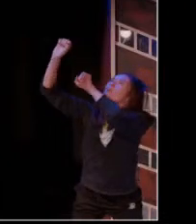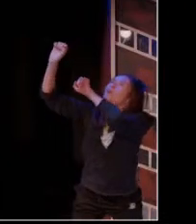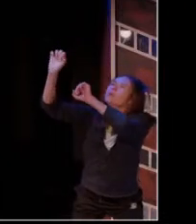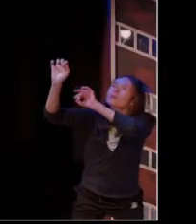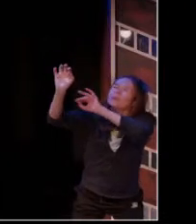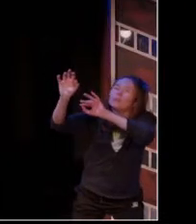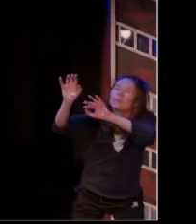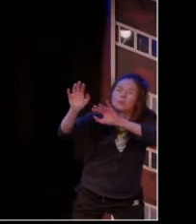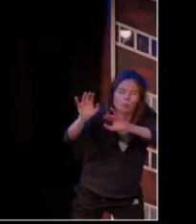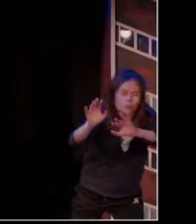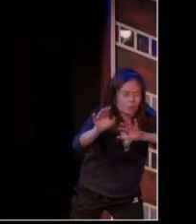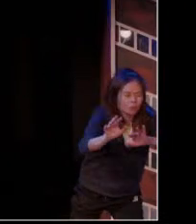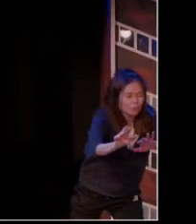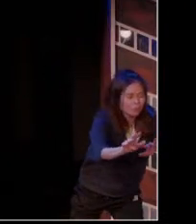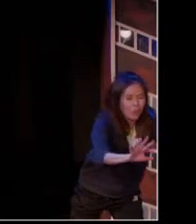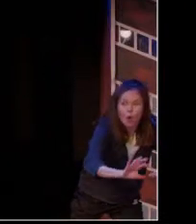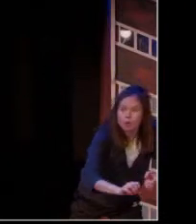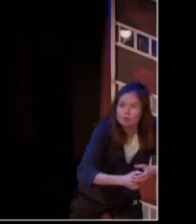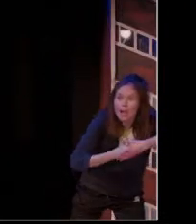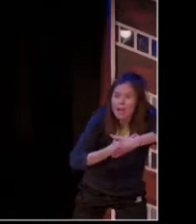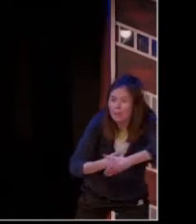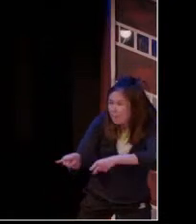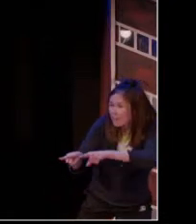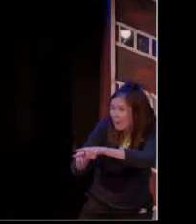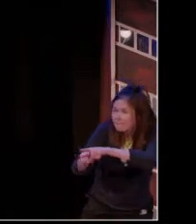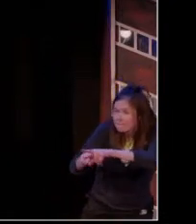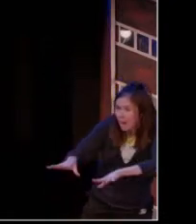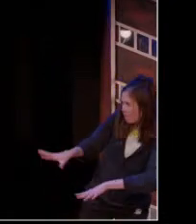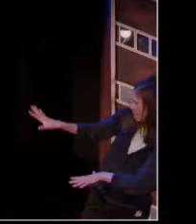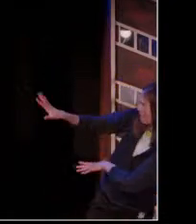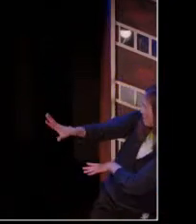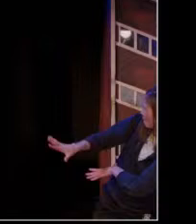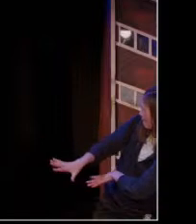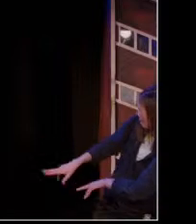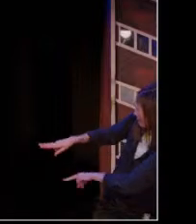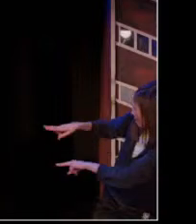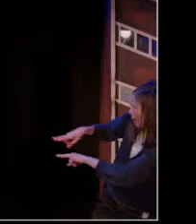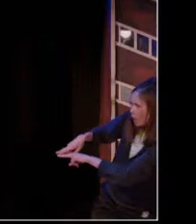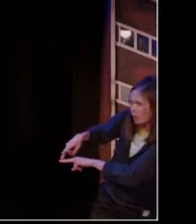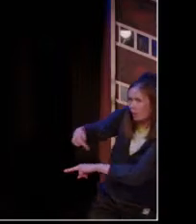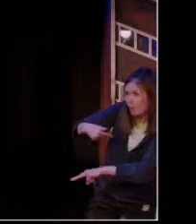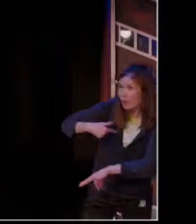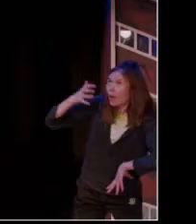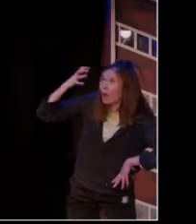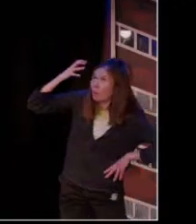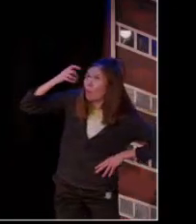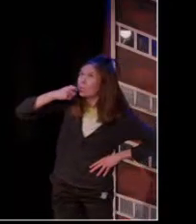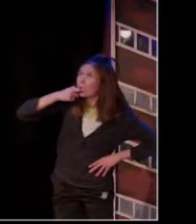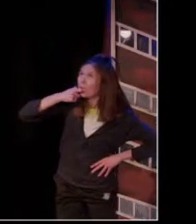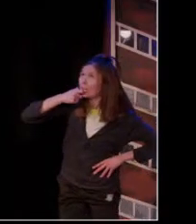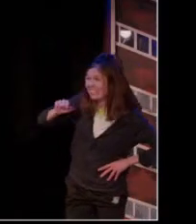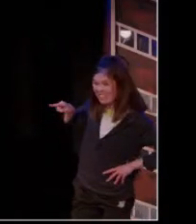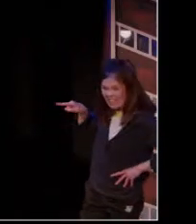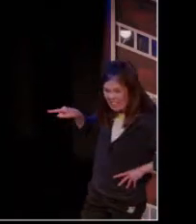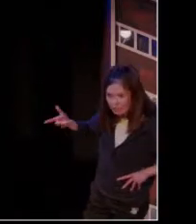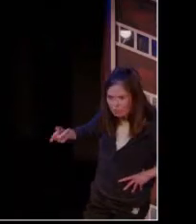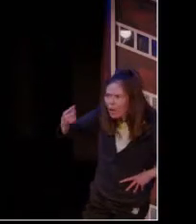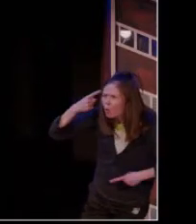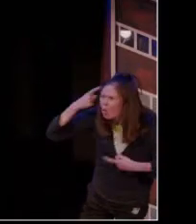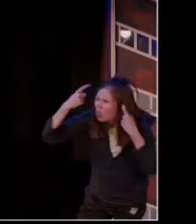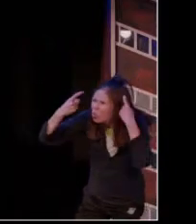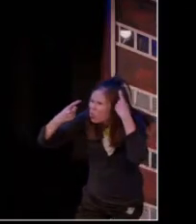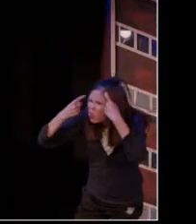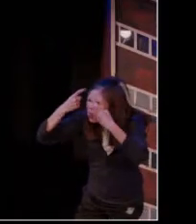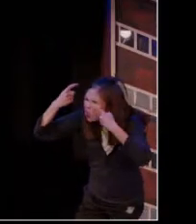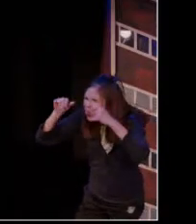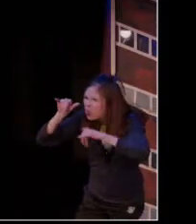her, if you've shaped the makeup and colours of her mind, put no green in't, so she